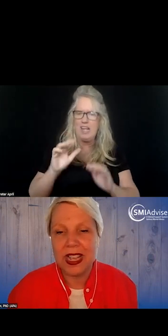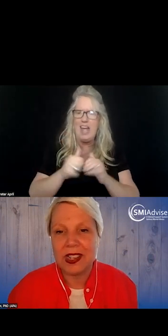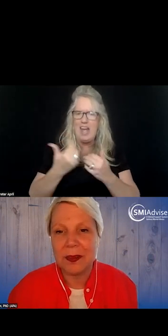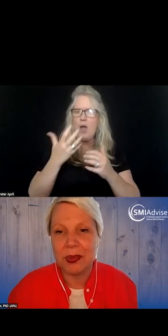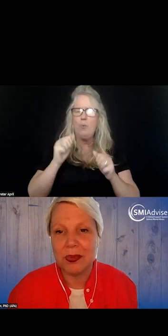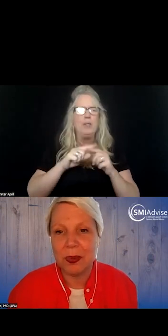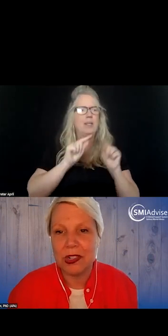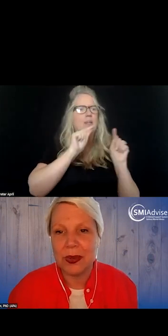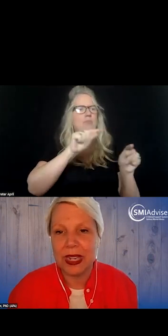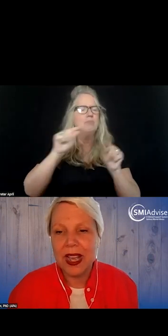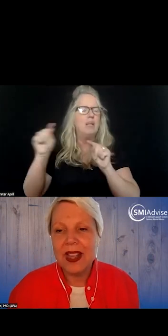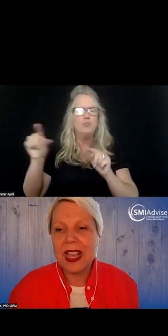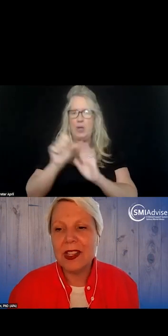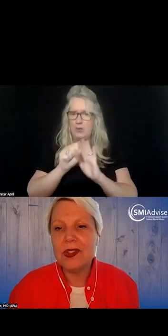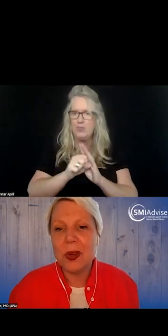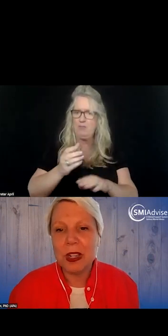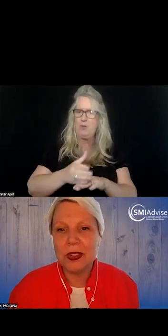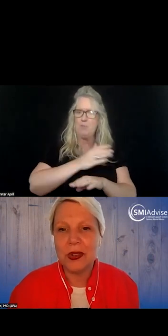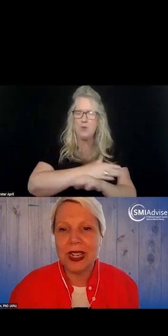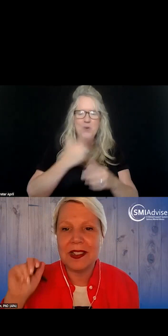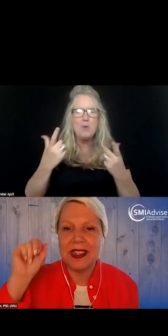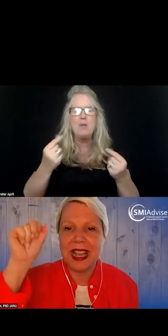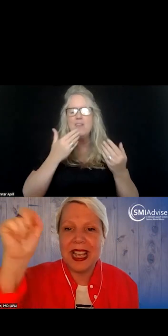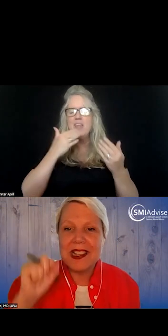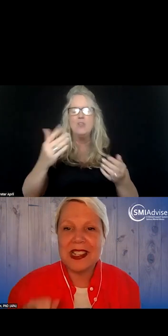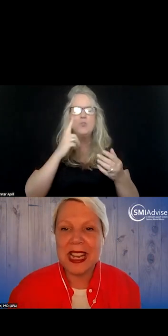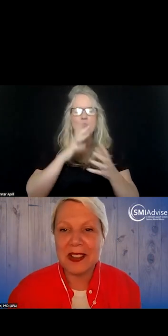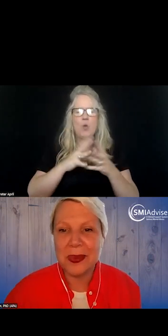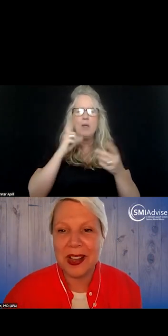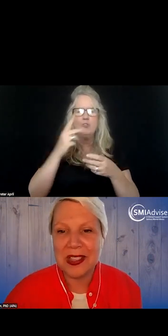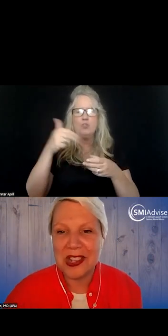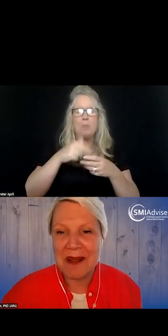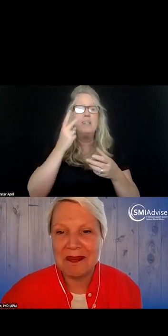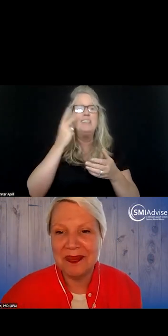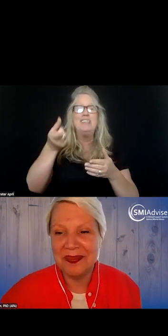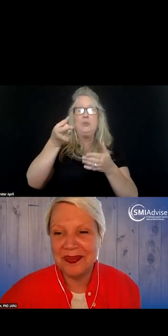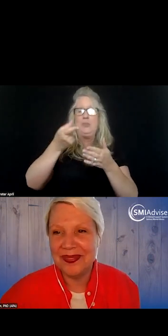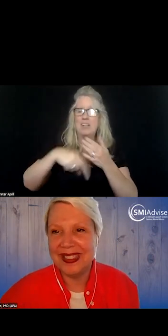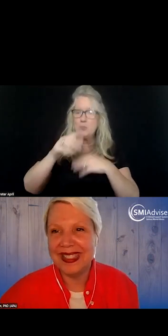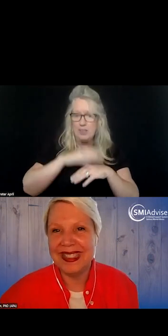other states and improve what we're doing. Thank you so much for joining us today. See you next week on the JAM.